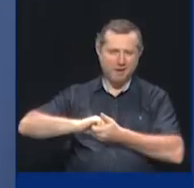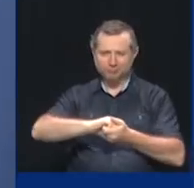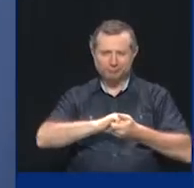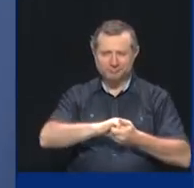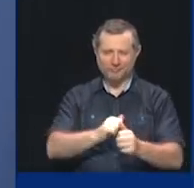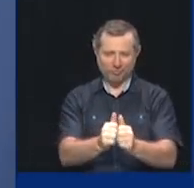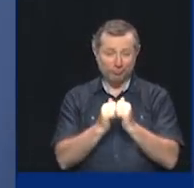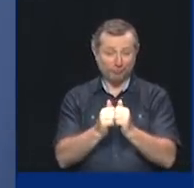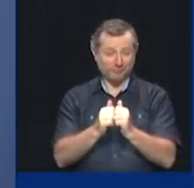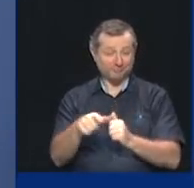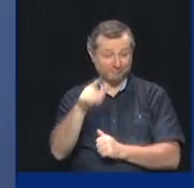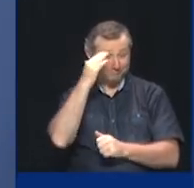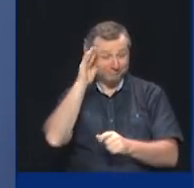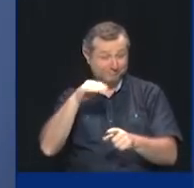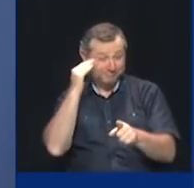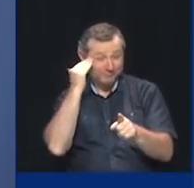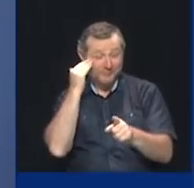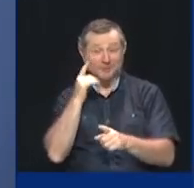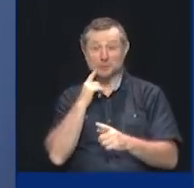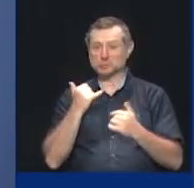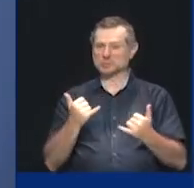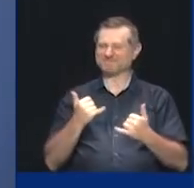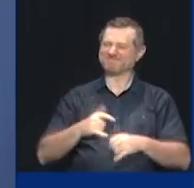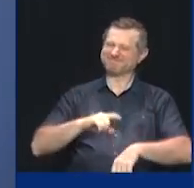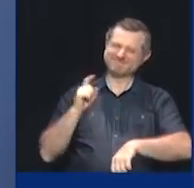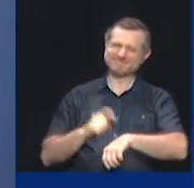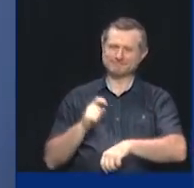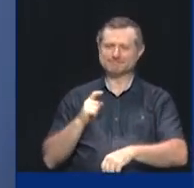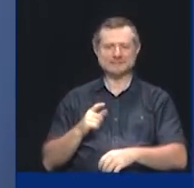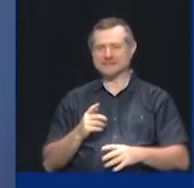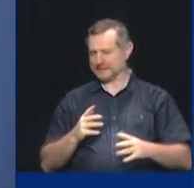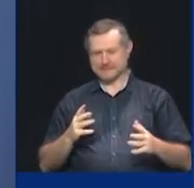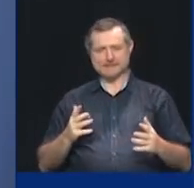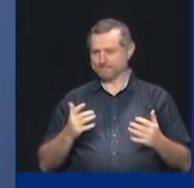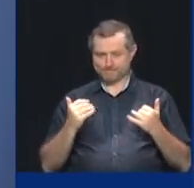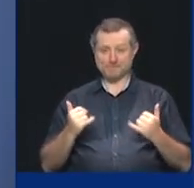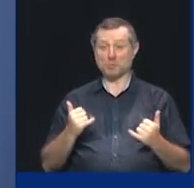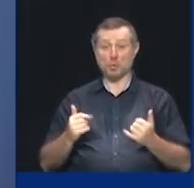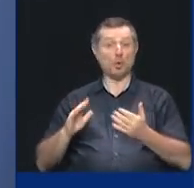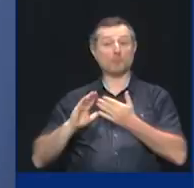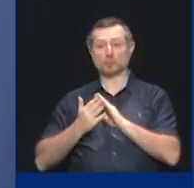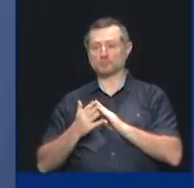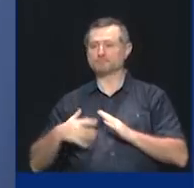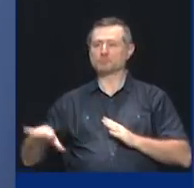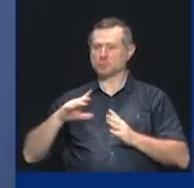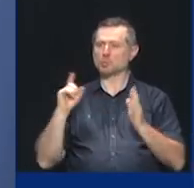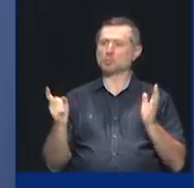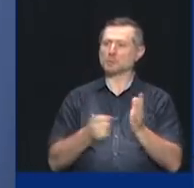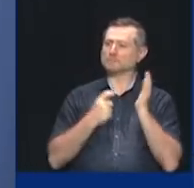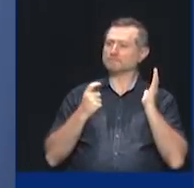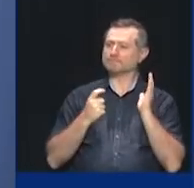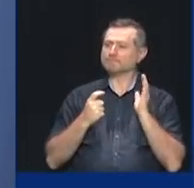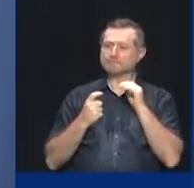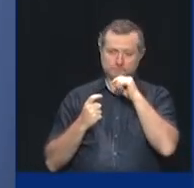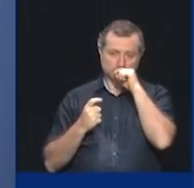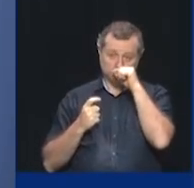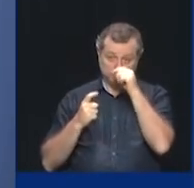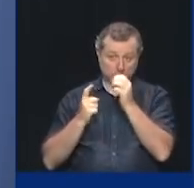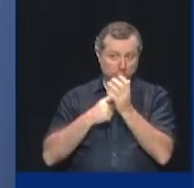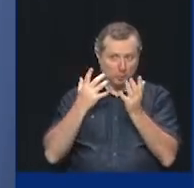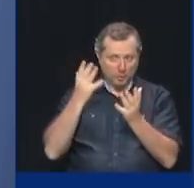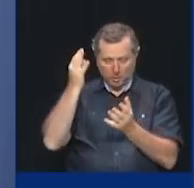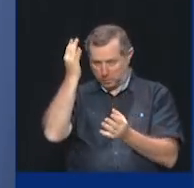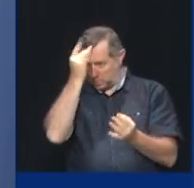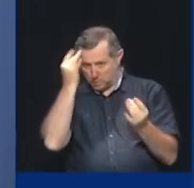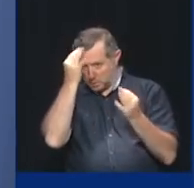it's time to do it. It is time to do it. The community demands it. It takes thought. It's not easy. And